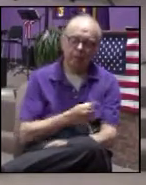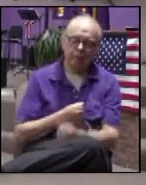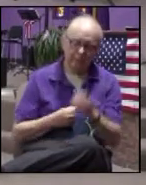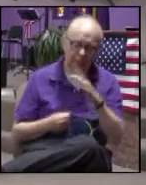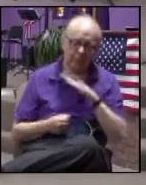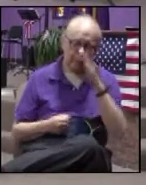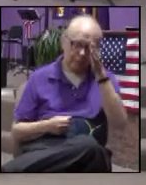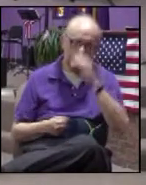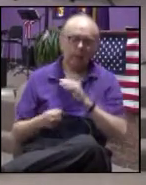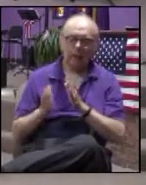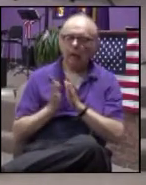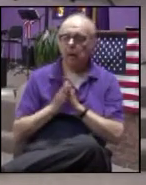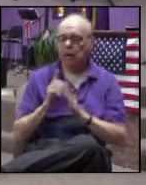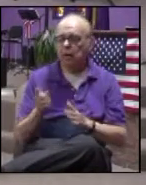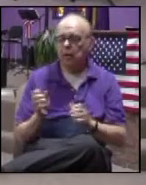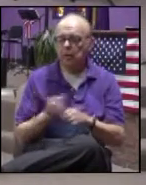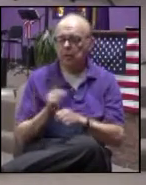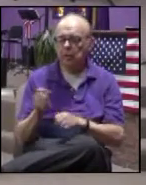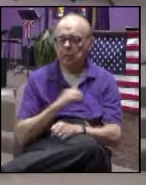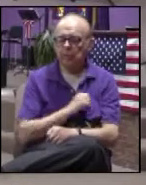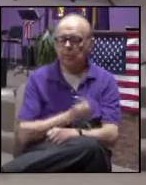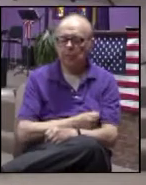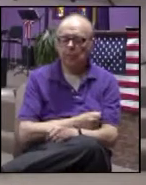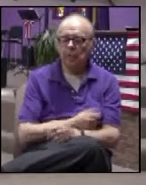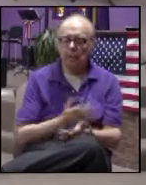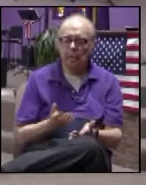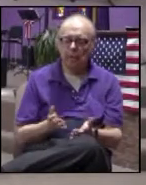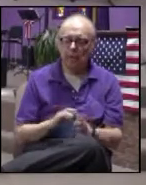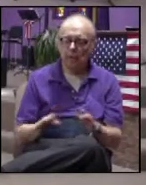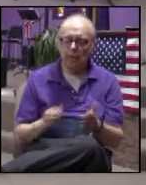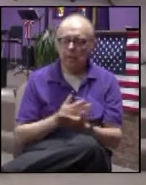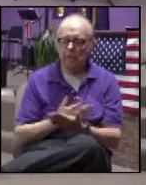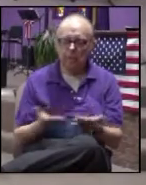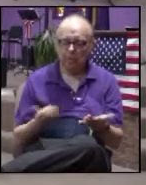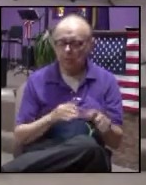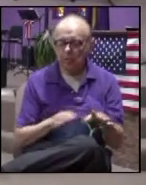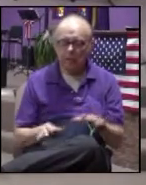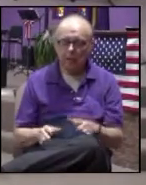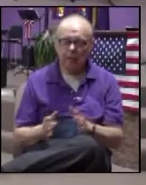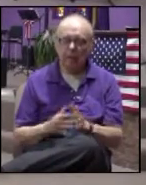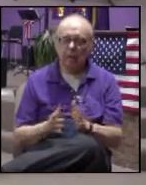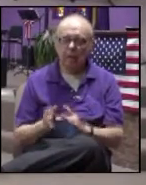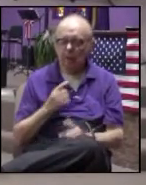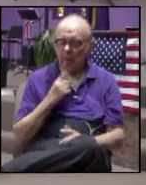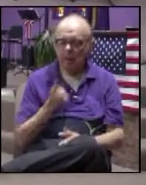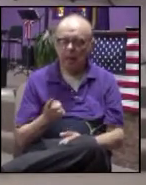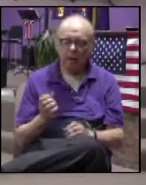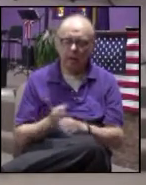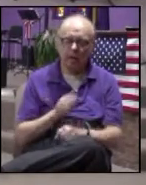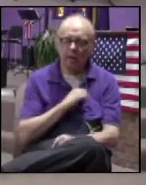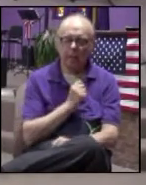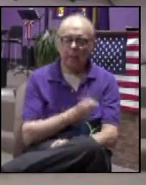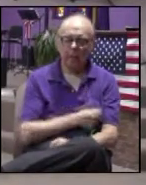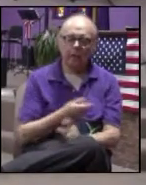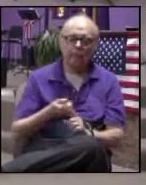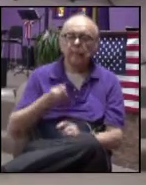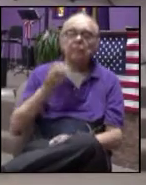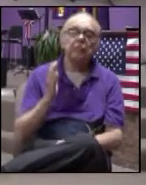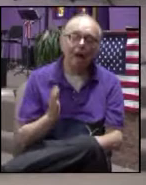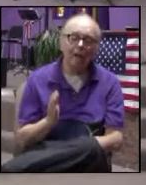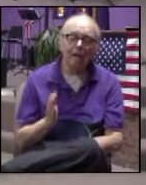gentlemen, when they asked him, where do you get your authority to do the things that you do? He says, I get my authority from